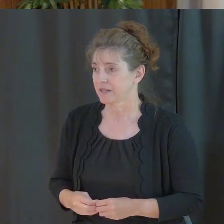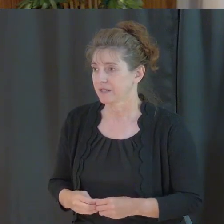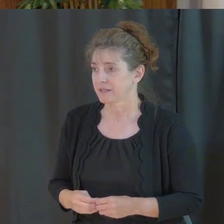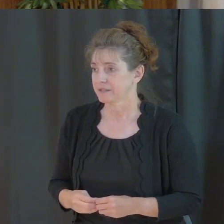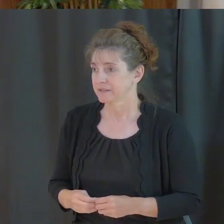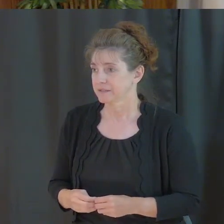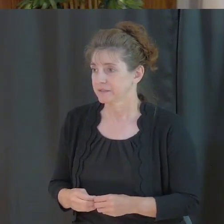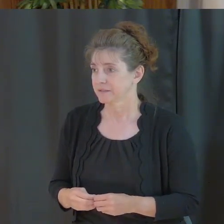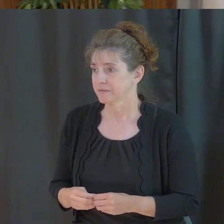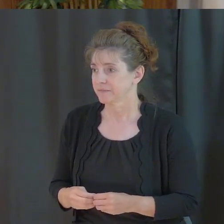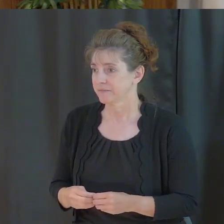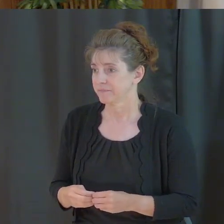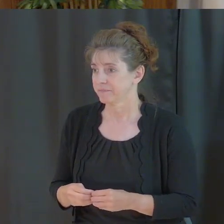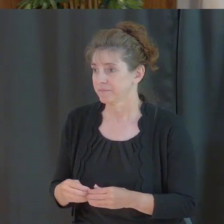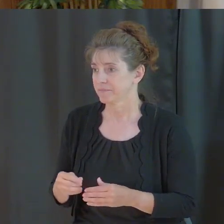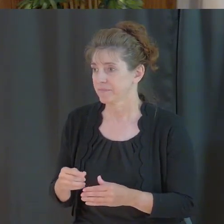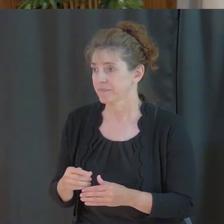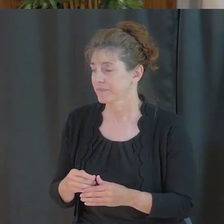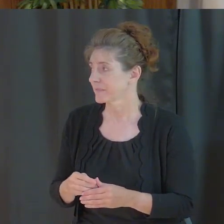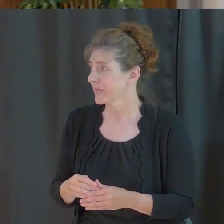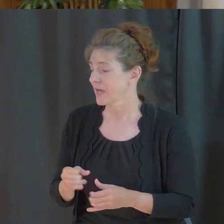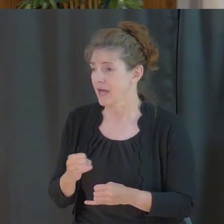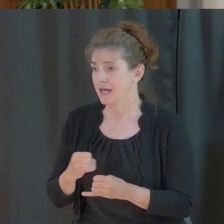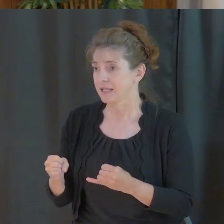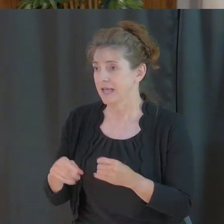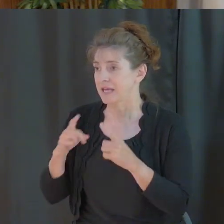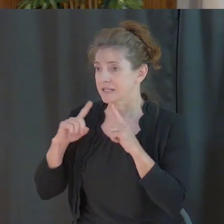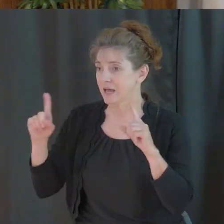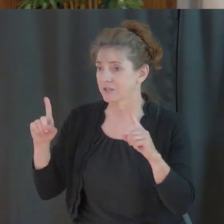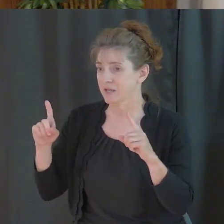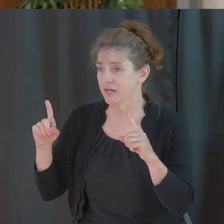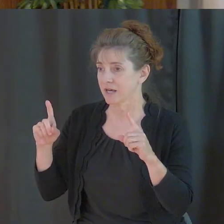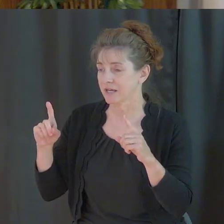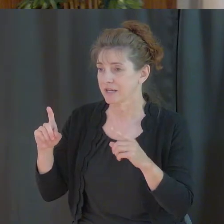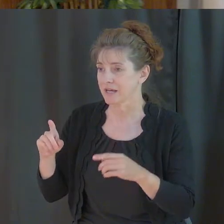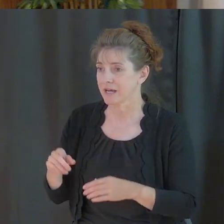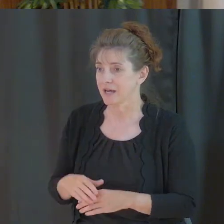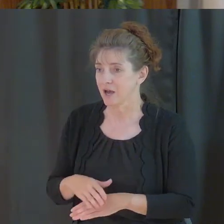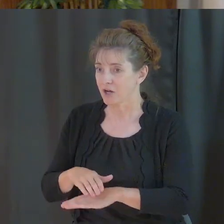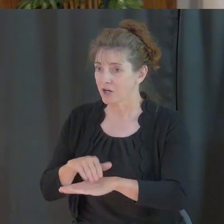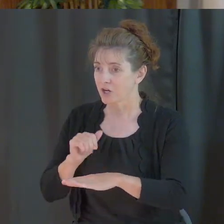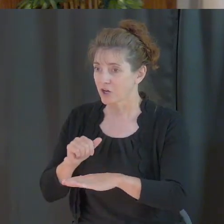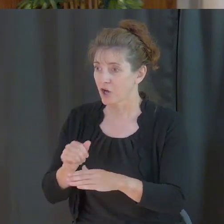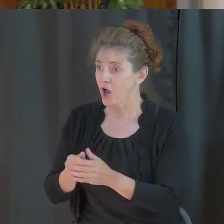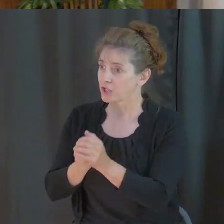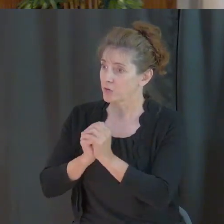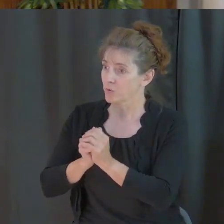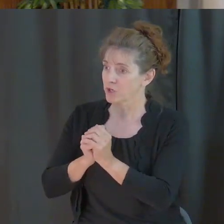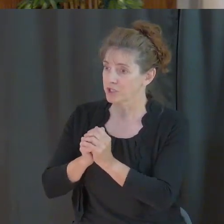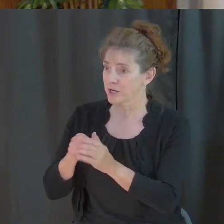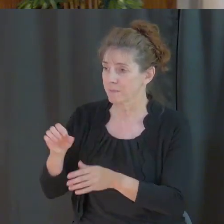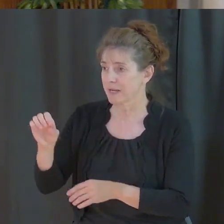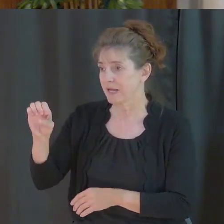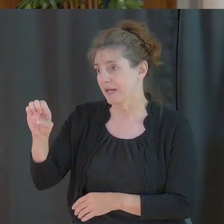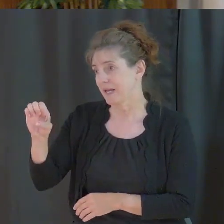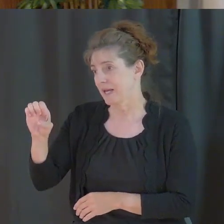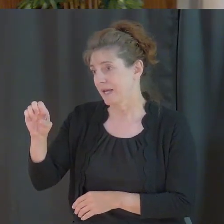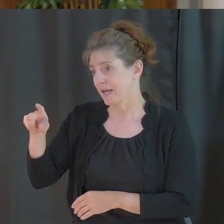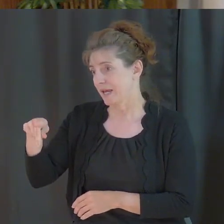And for our call to worship this morning, I'm going to read from Ephesians chapter 3,